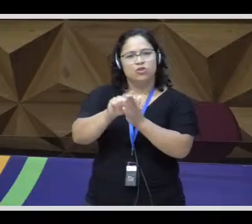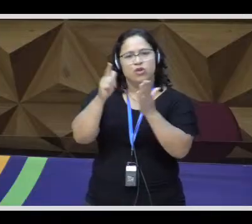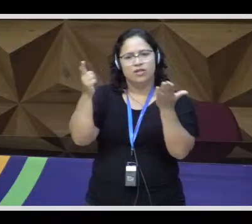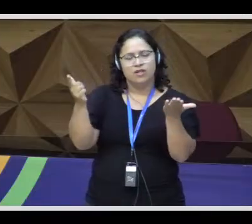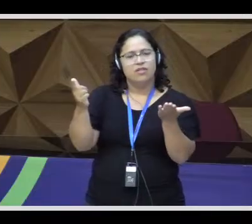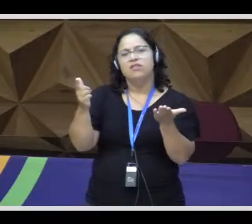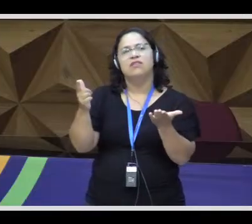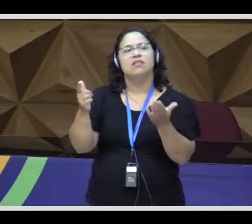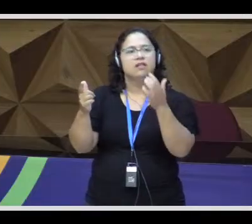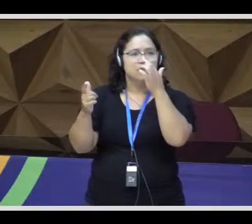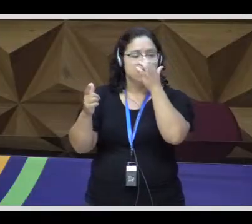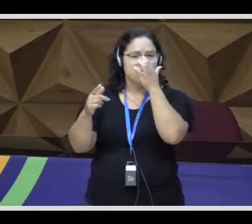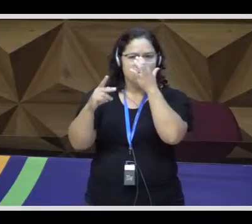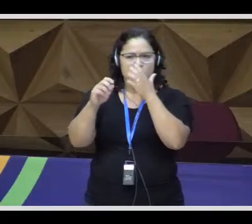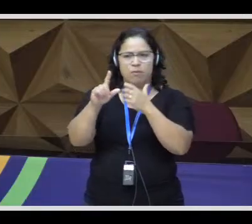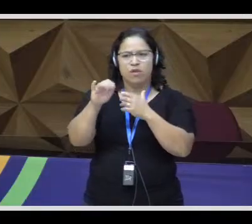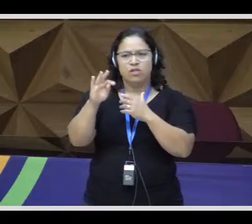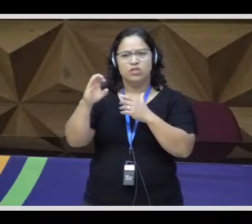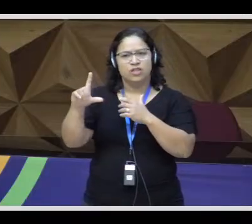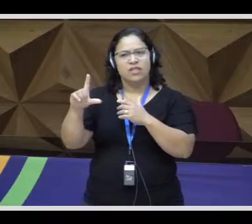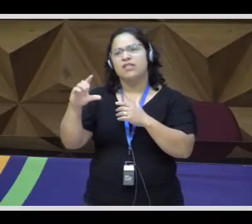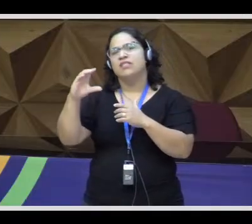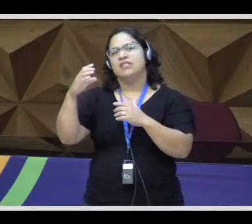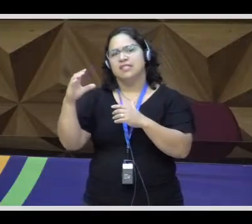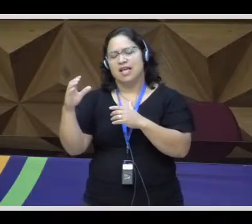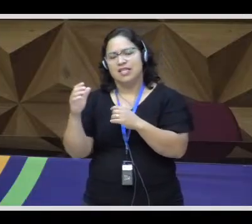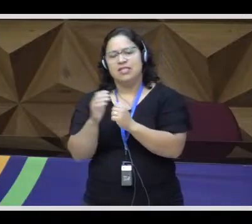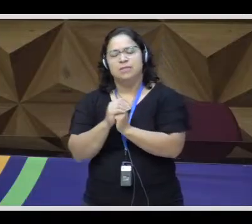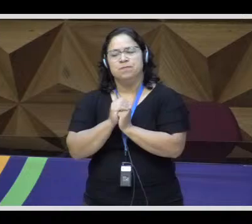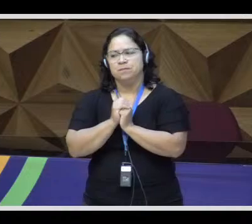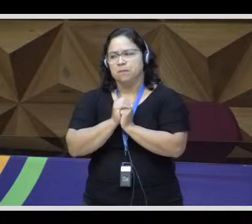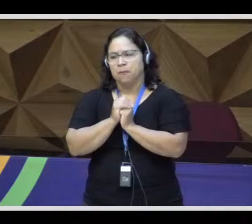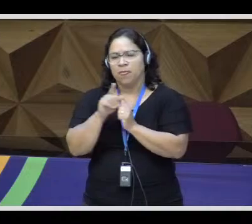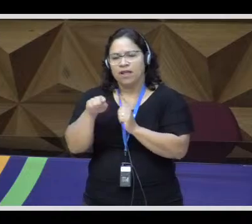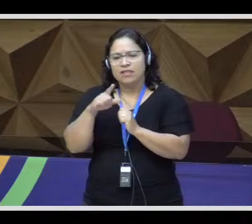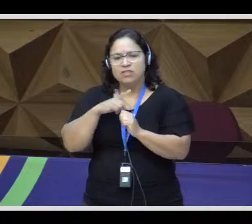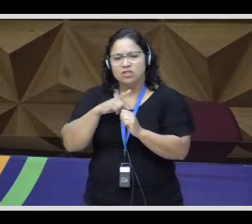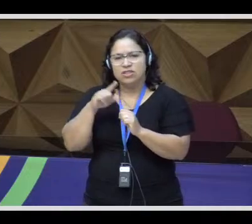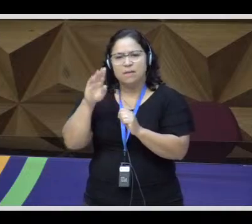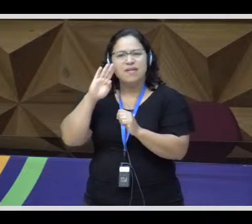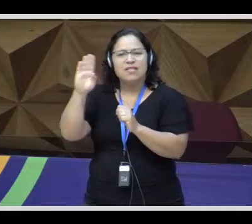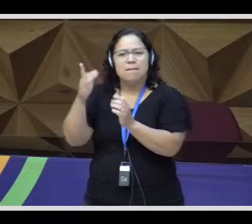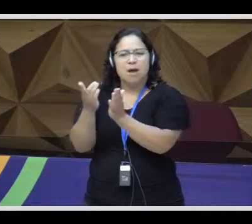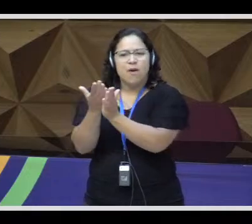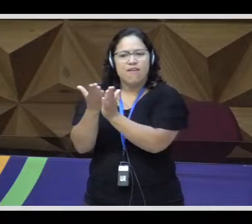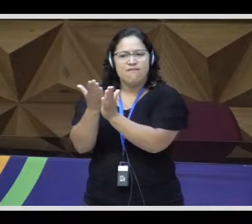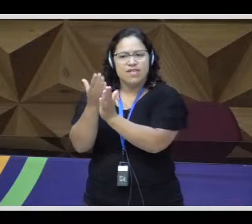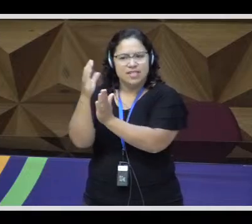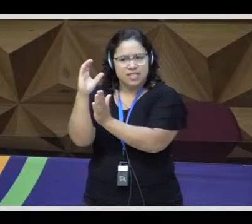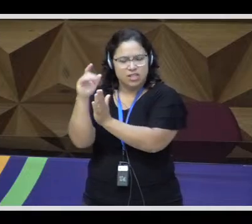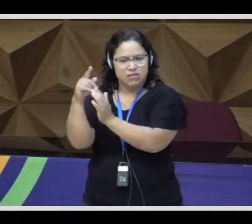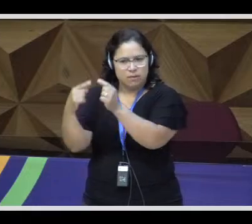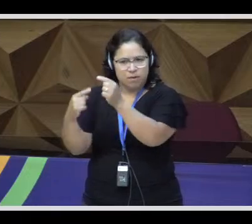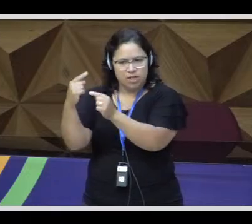top tier journals in the US that deals with experiments. And